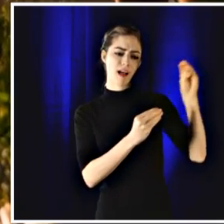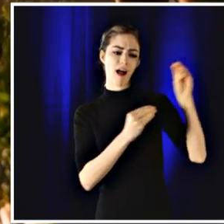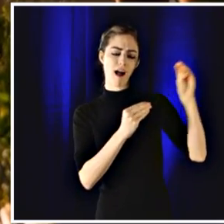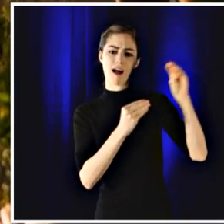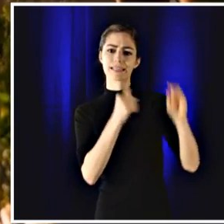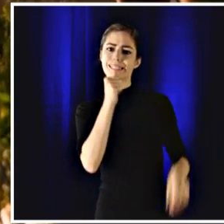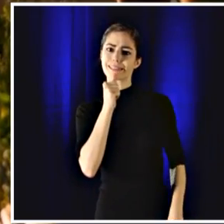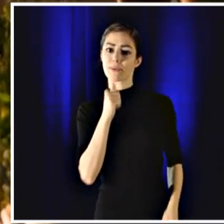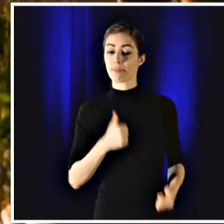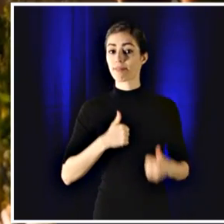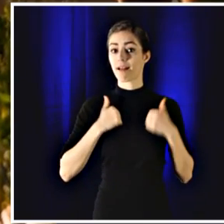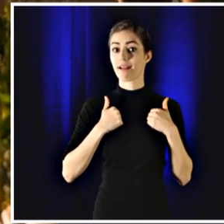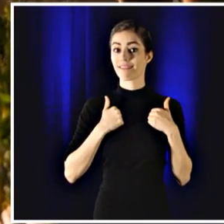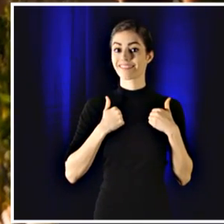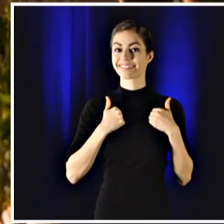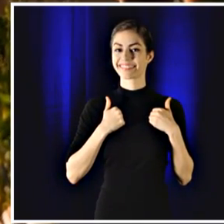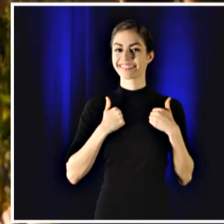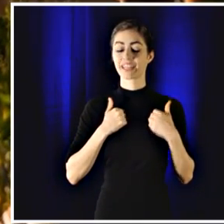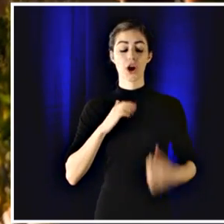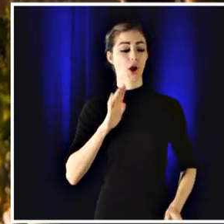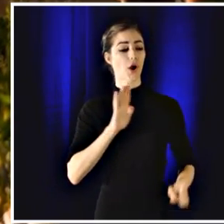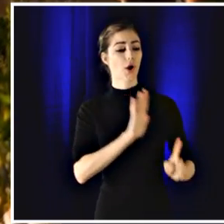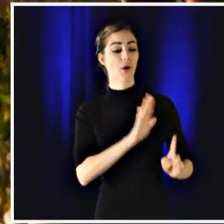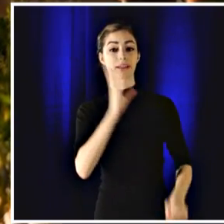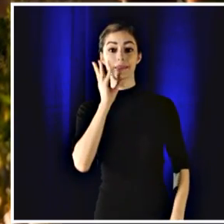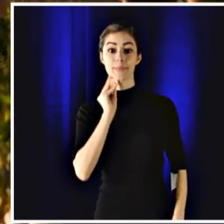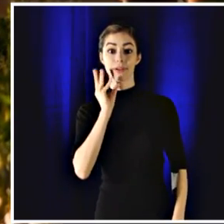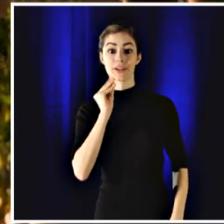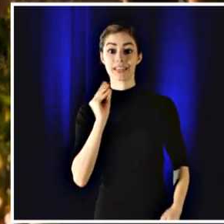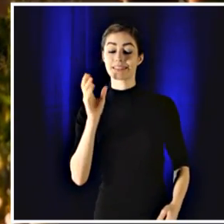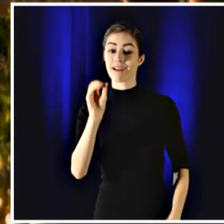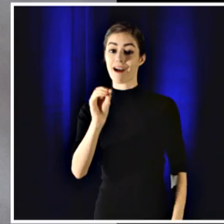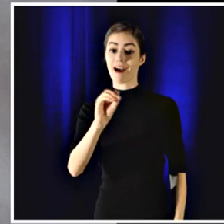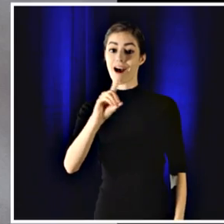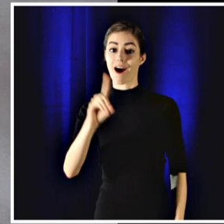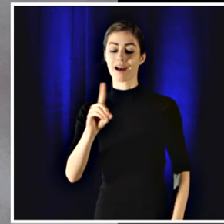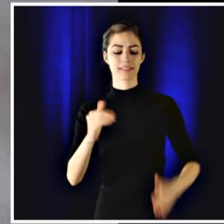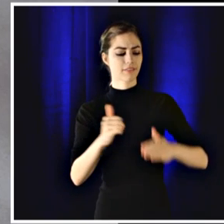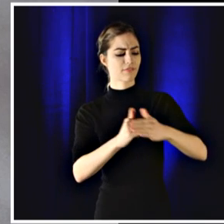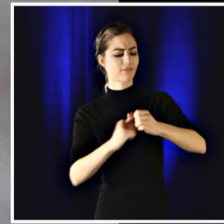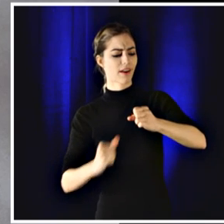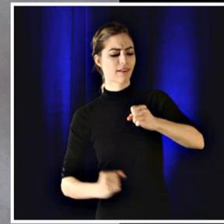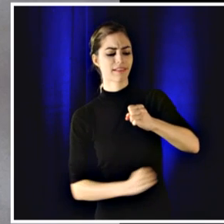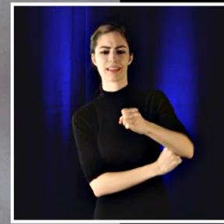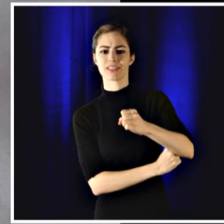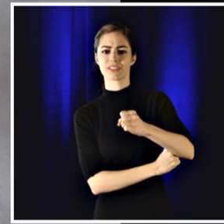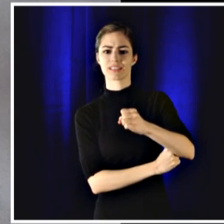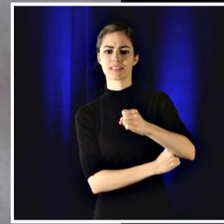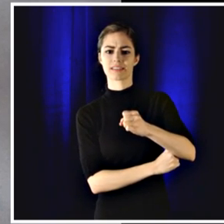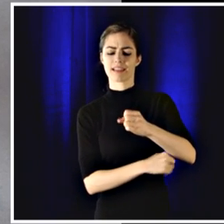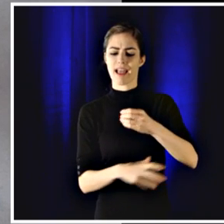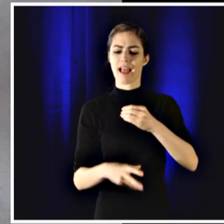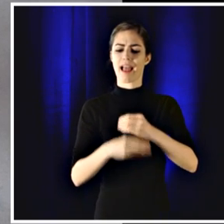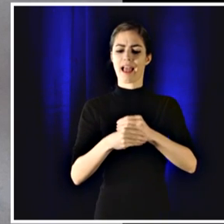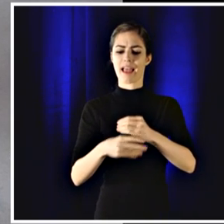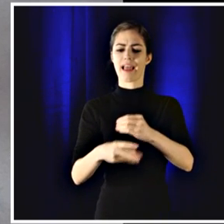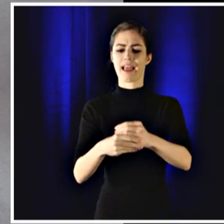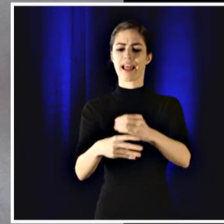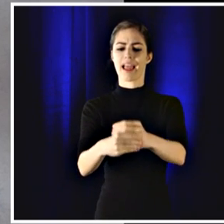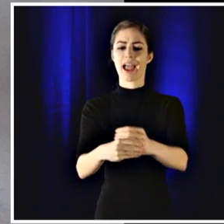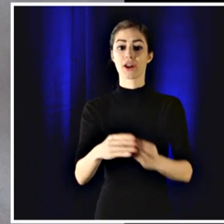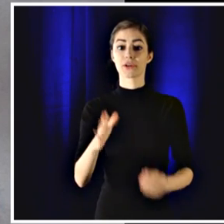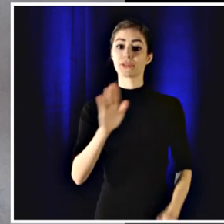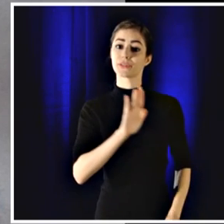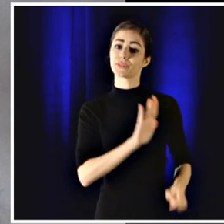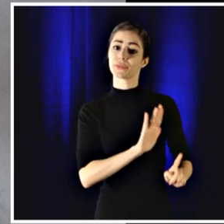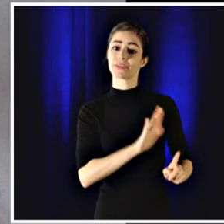in Oz was now the foundation that she was building upon. I am fascinated by this very idea. My artwork is about